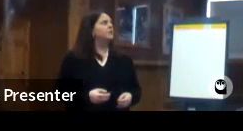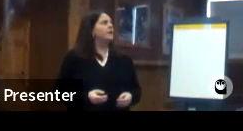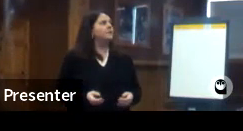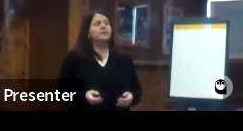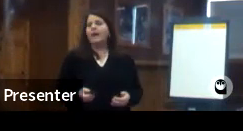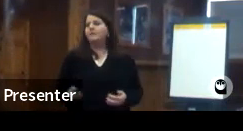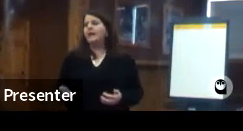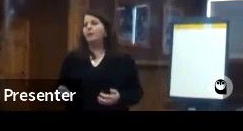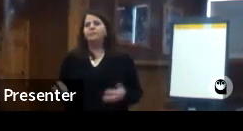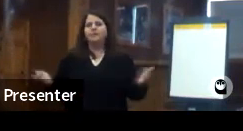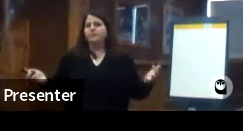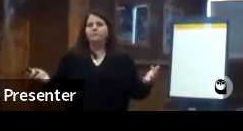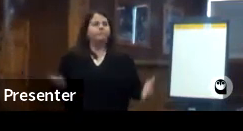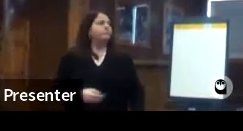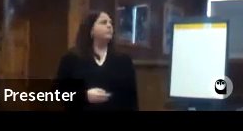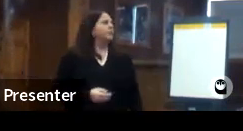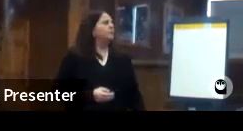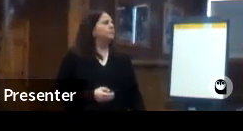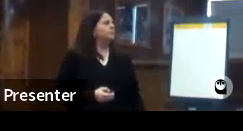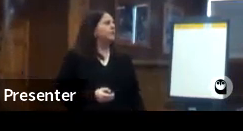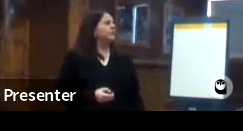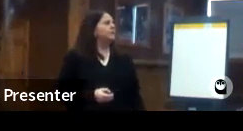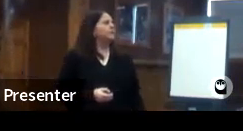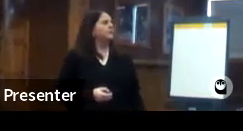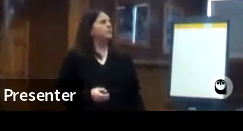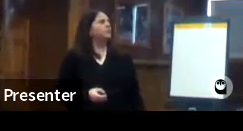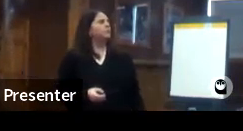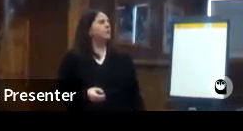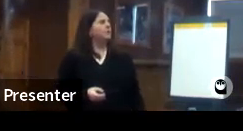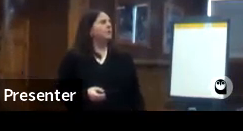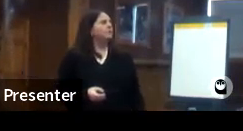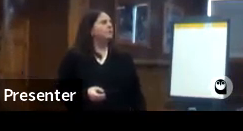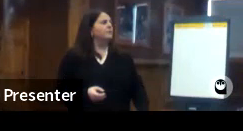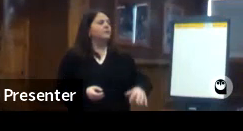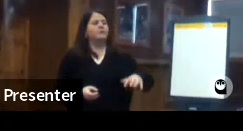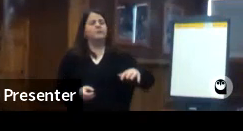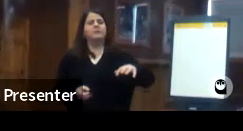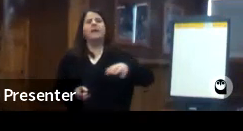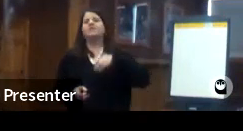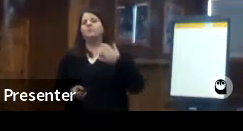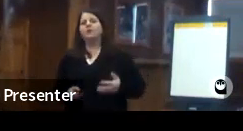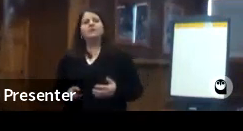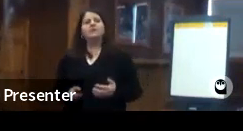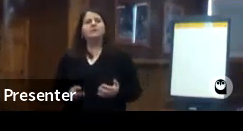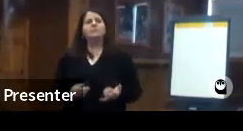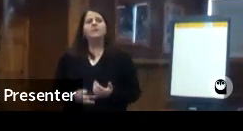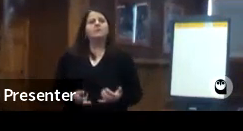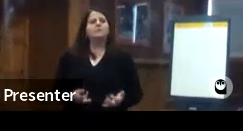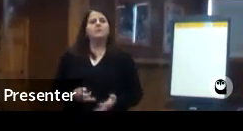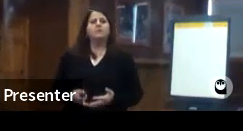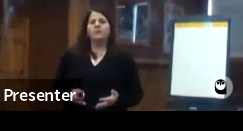relationships. So how do they help? You know, it's an issue that has to be